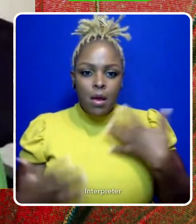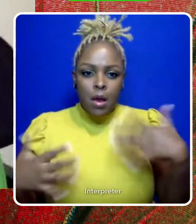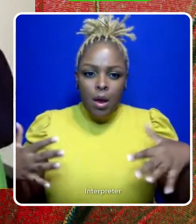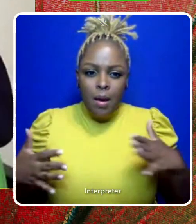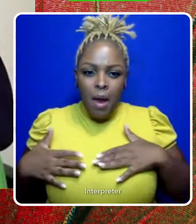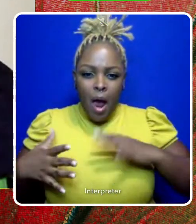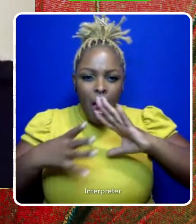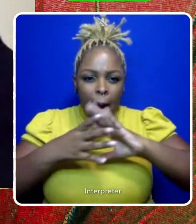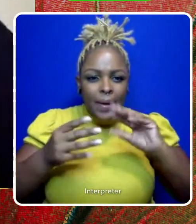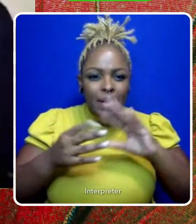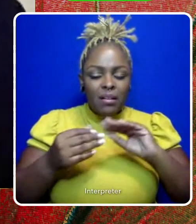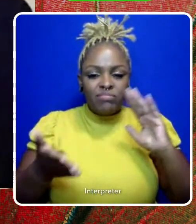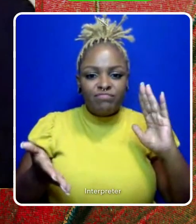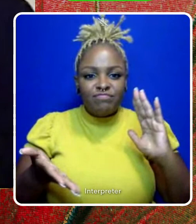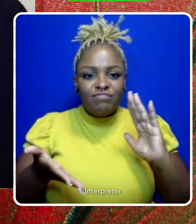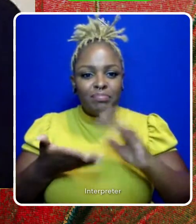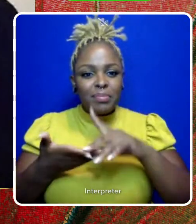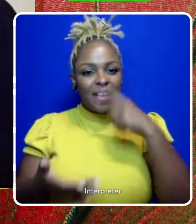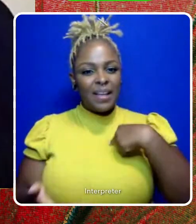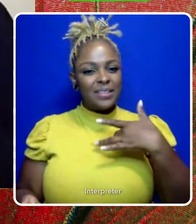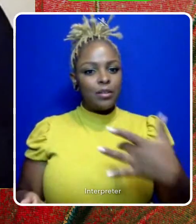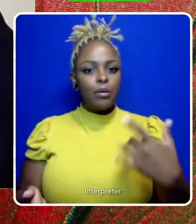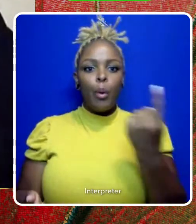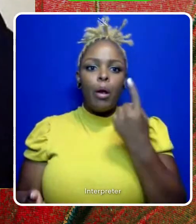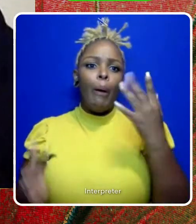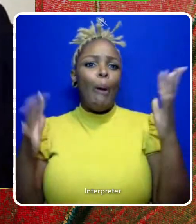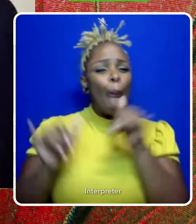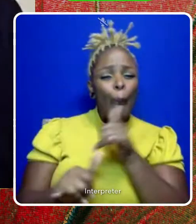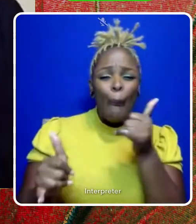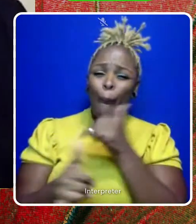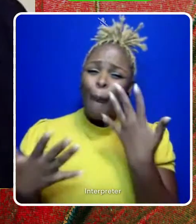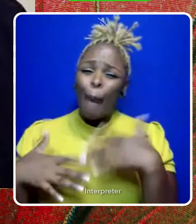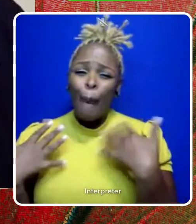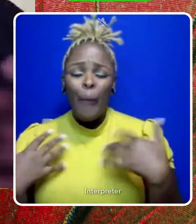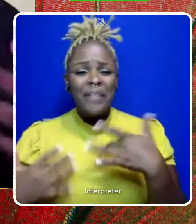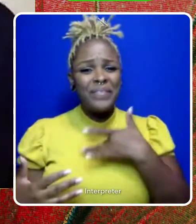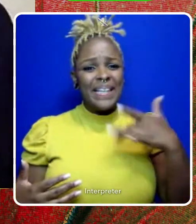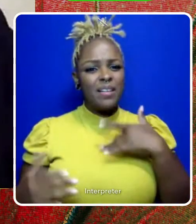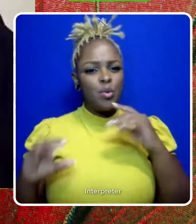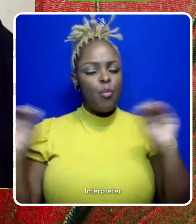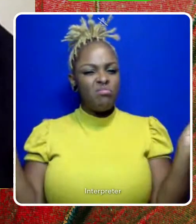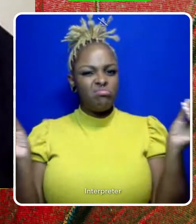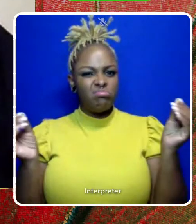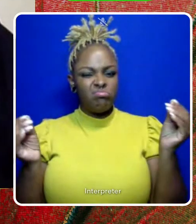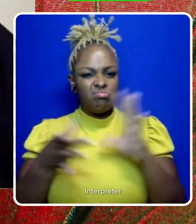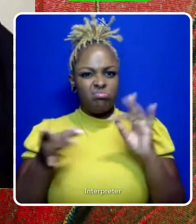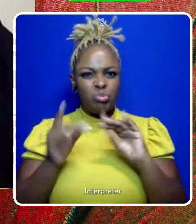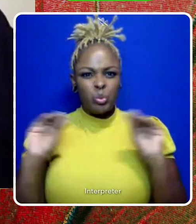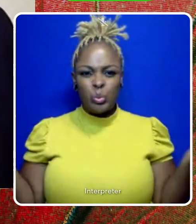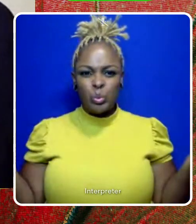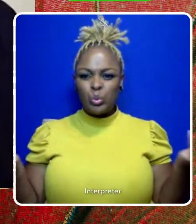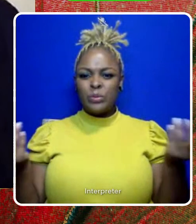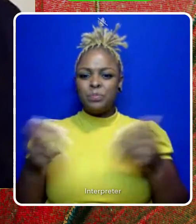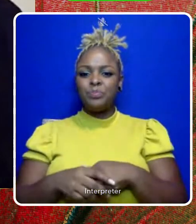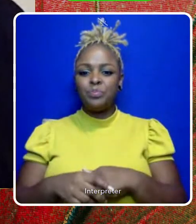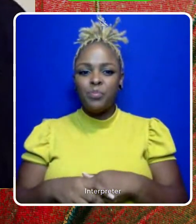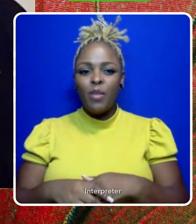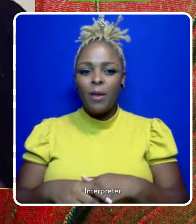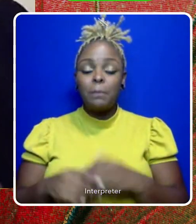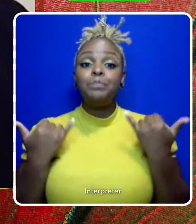like, ooh. it's just that. And now closing out round 2, we